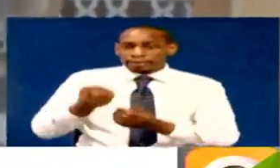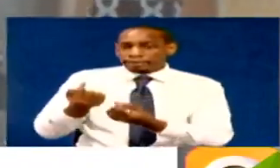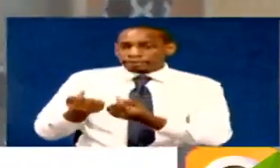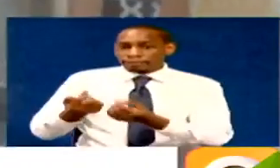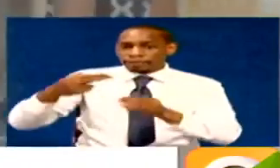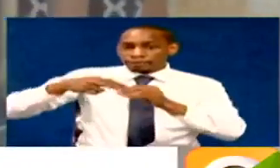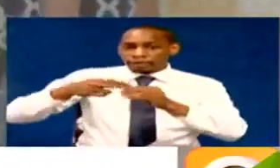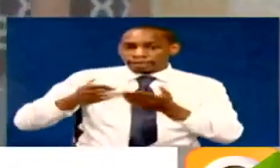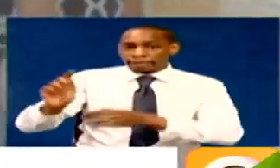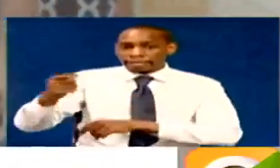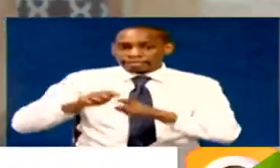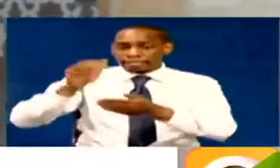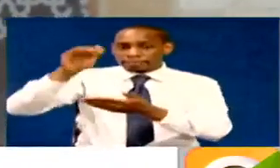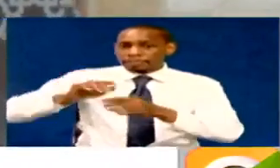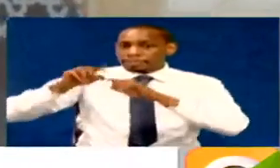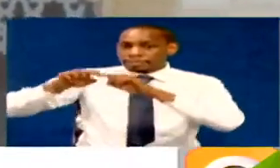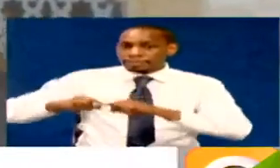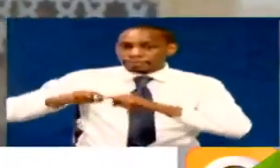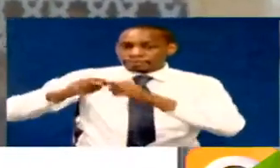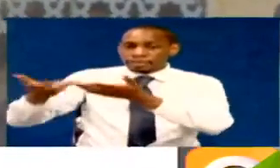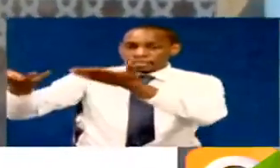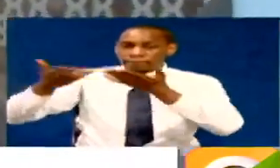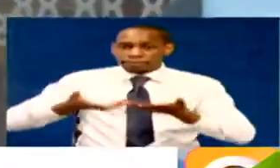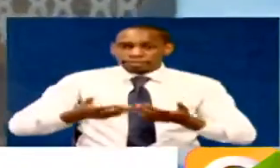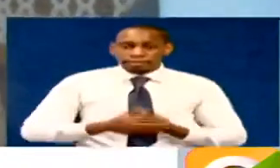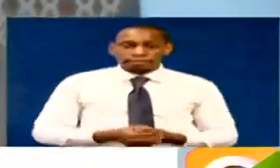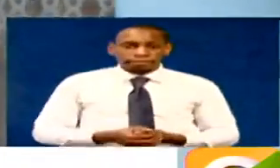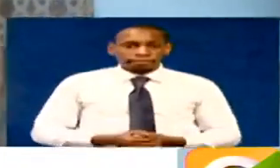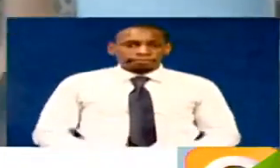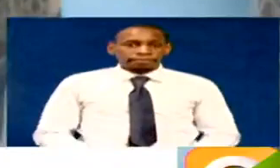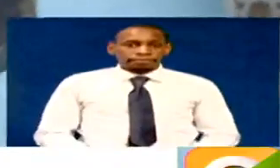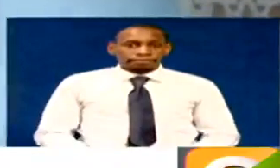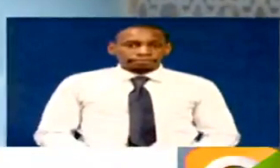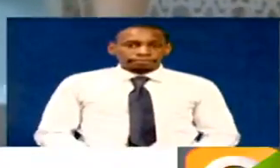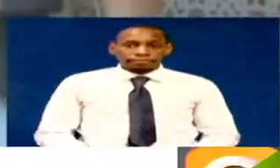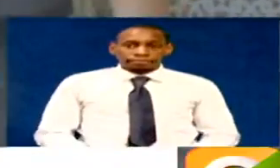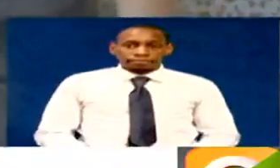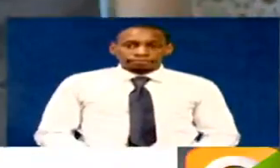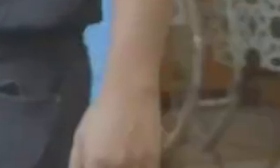fuel in the country and reduce reliance on imports. Dennis Otieno, Citizen TV.